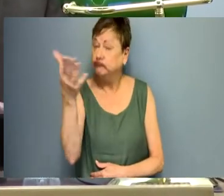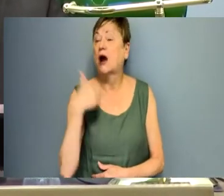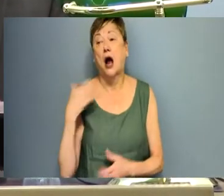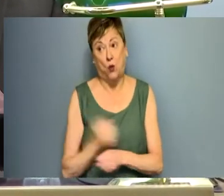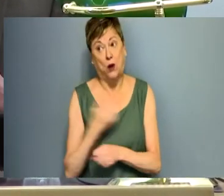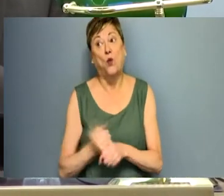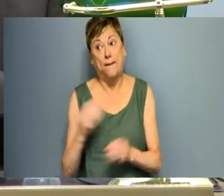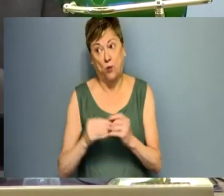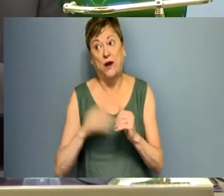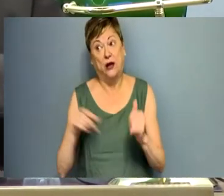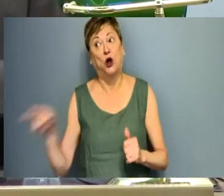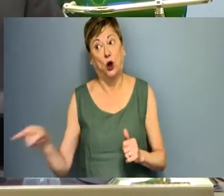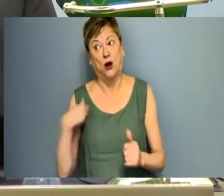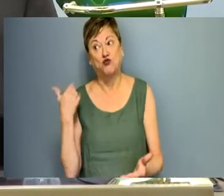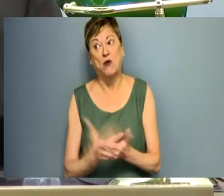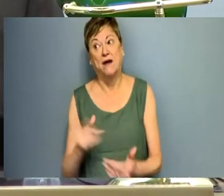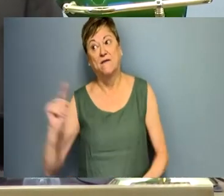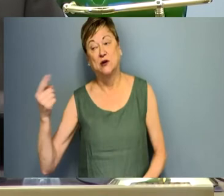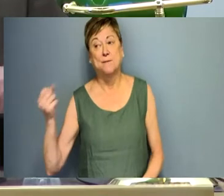than she did.